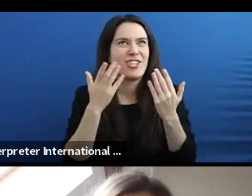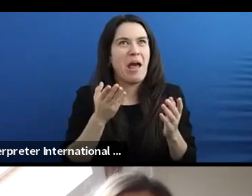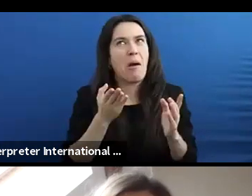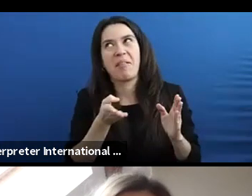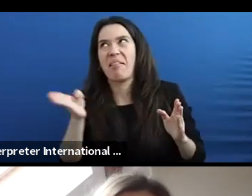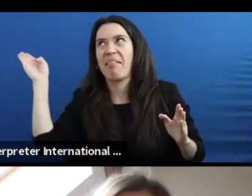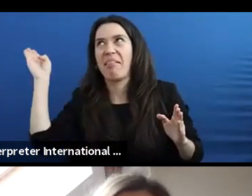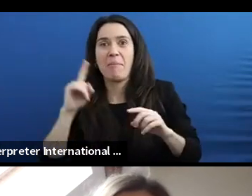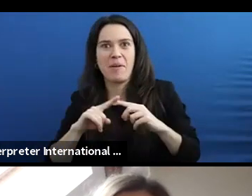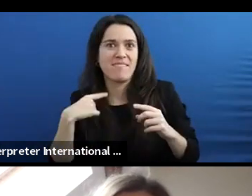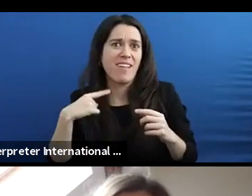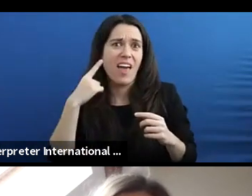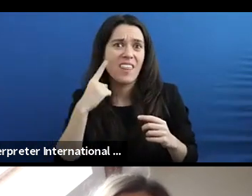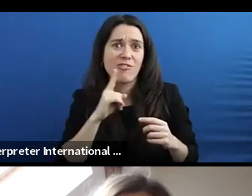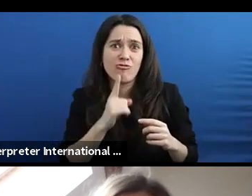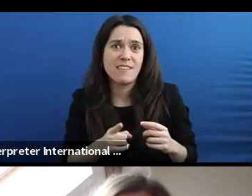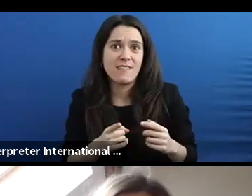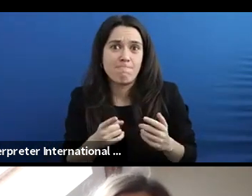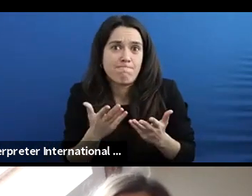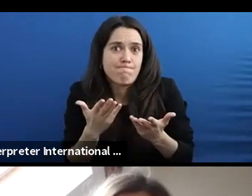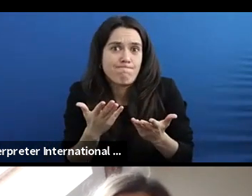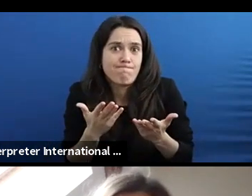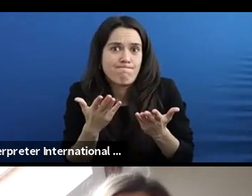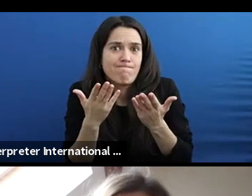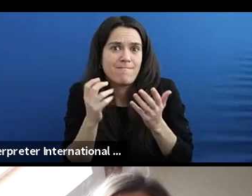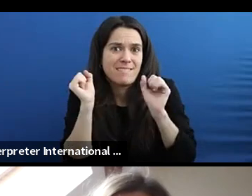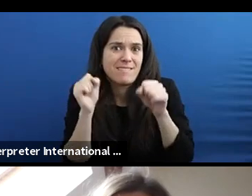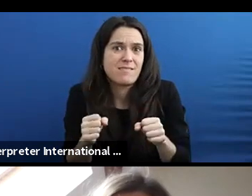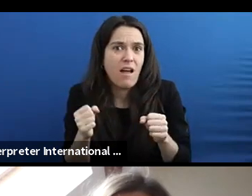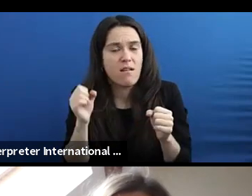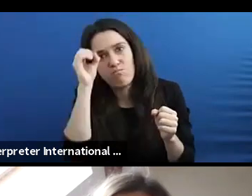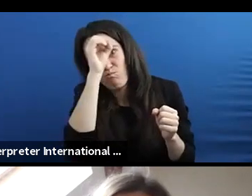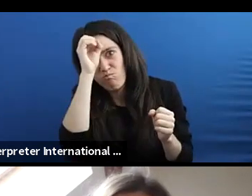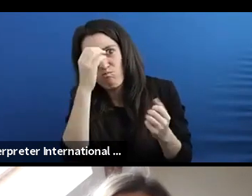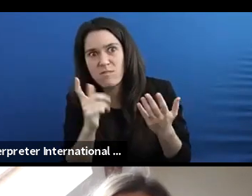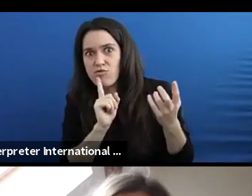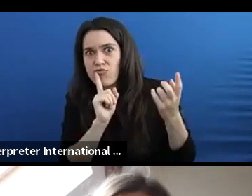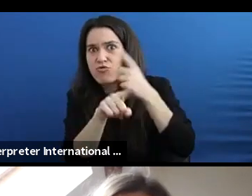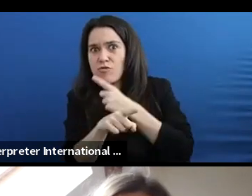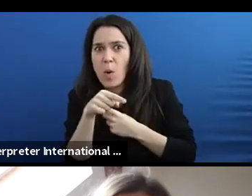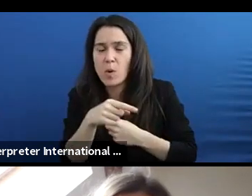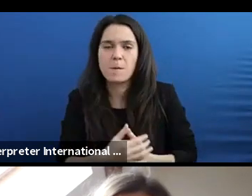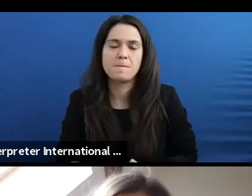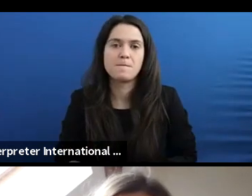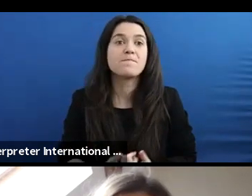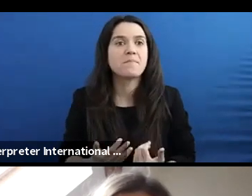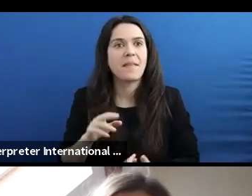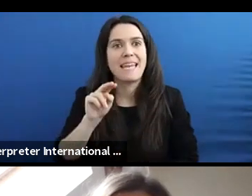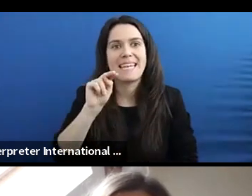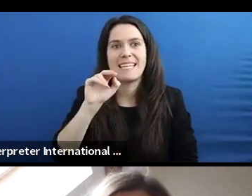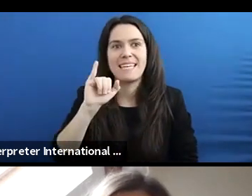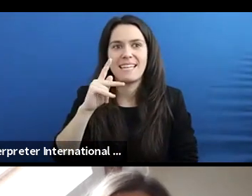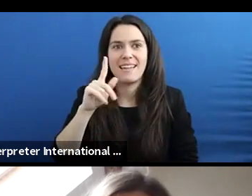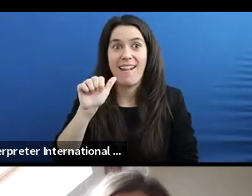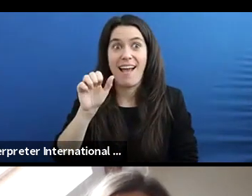is an overarching scope, and perhaps you can answer already this question. And then Niklas, I will definitely come to